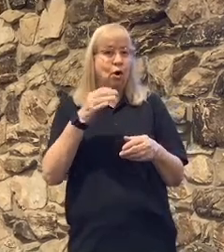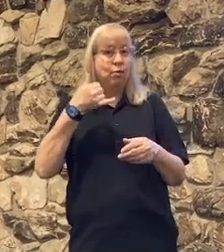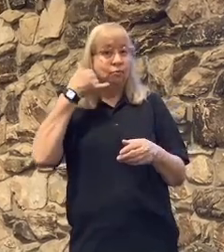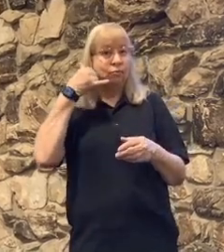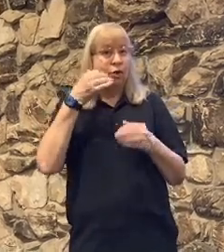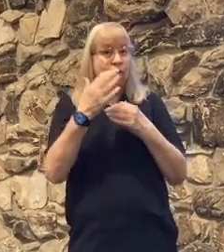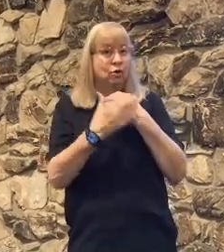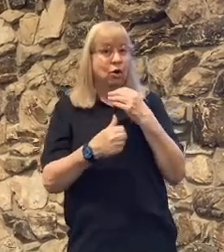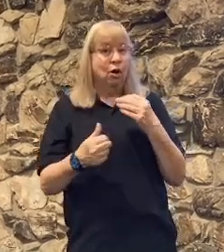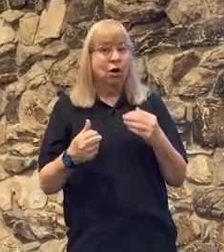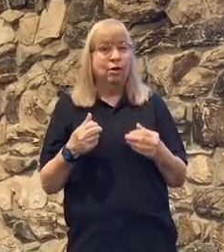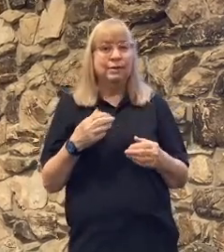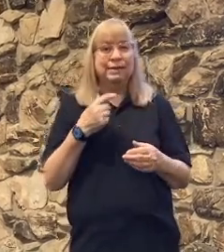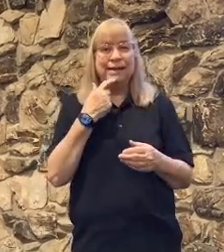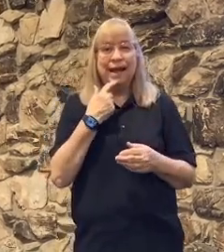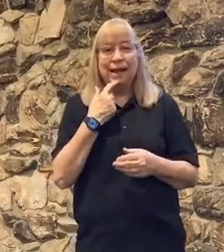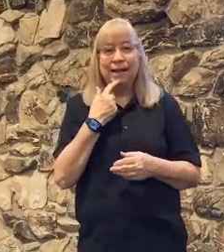say,